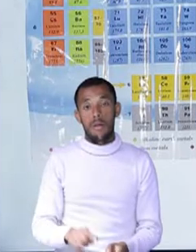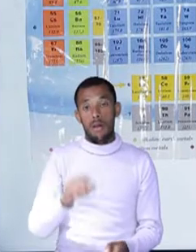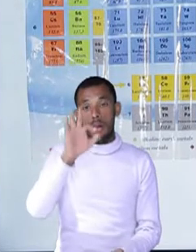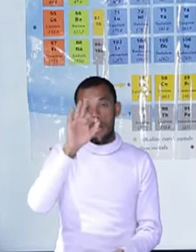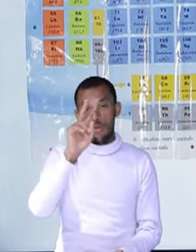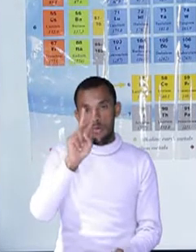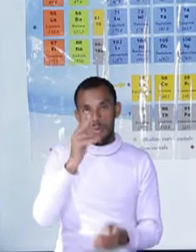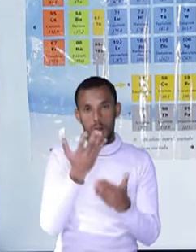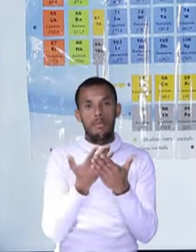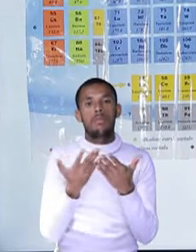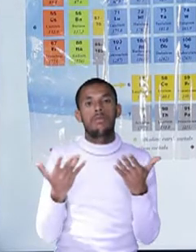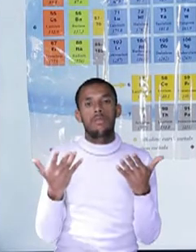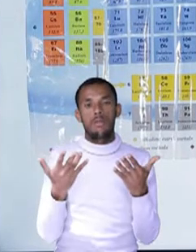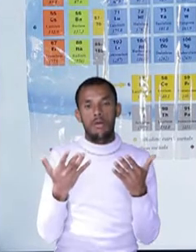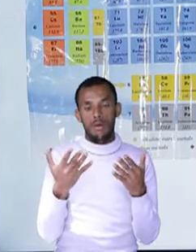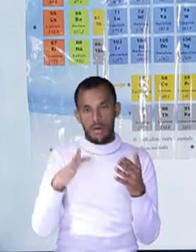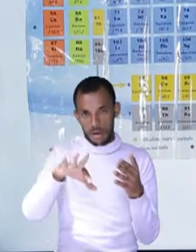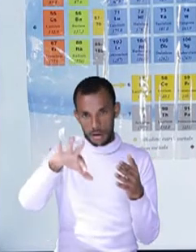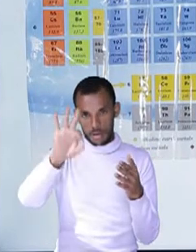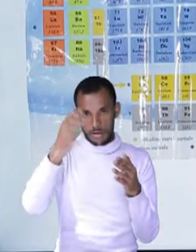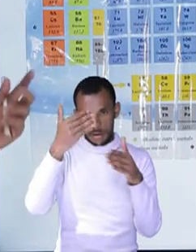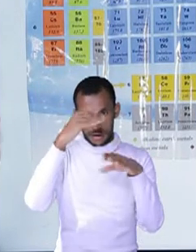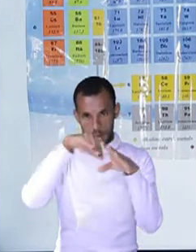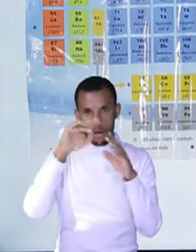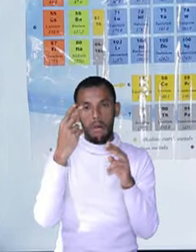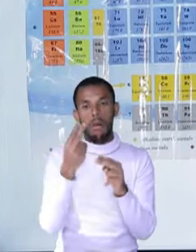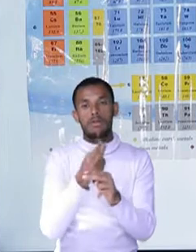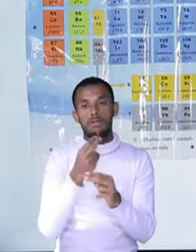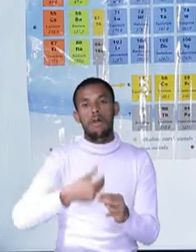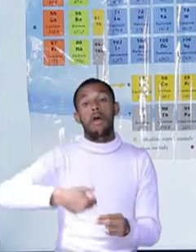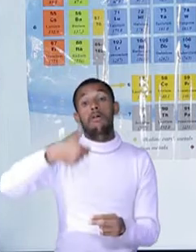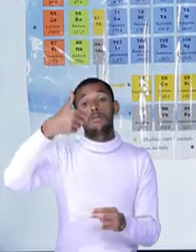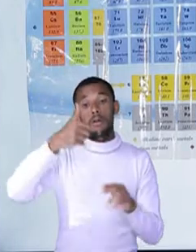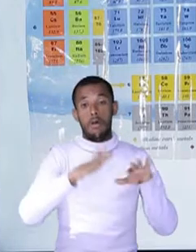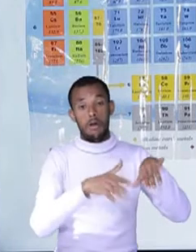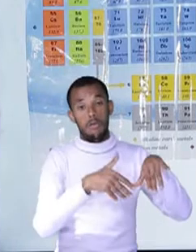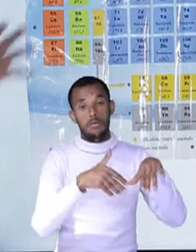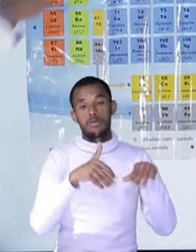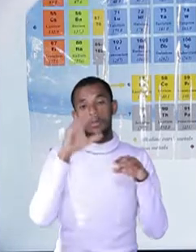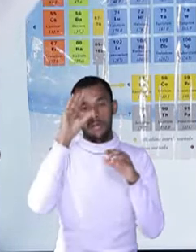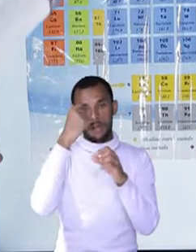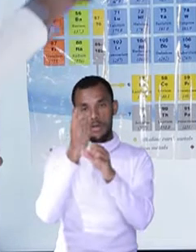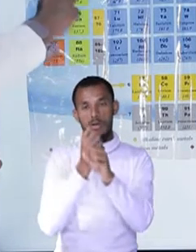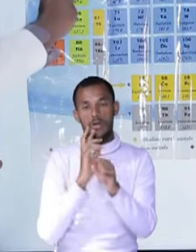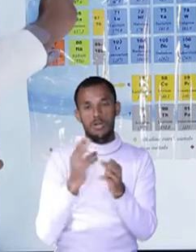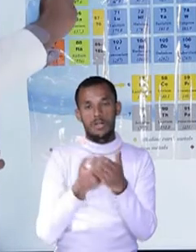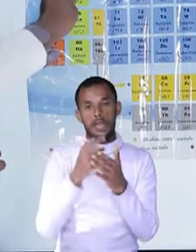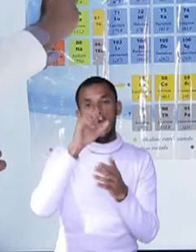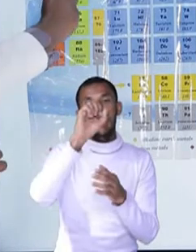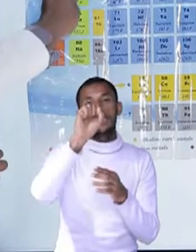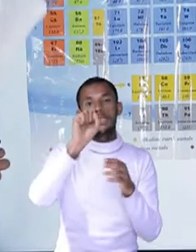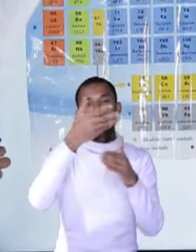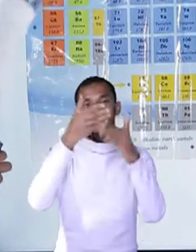92 elements exist in nature. The other one is man-made or artificial. This is S-block